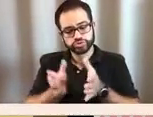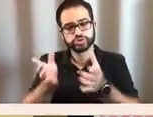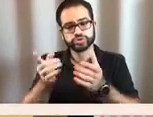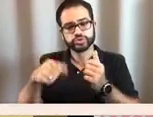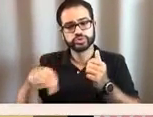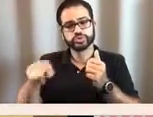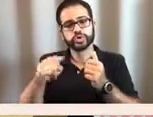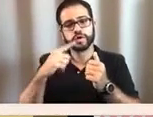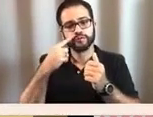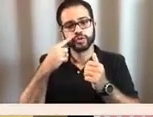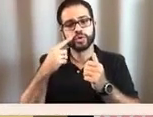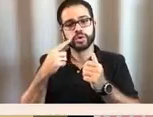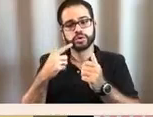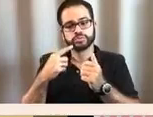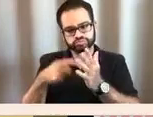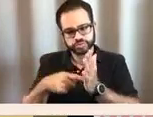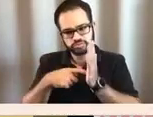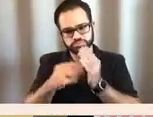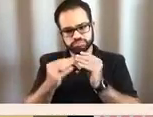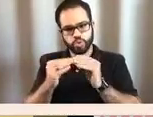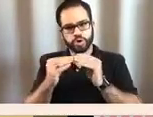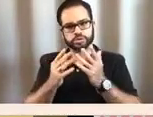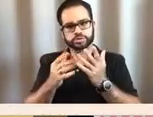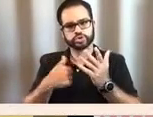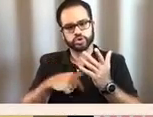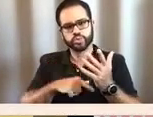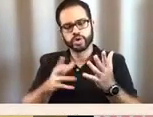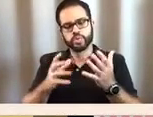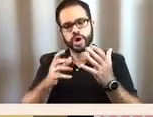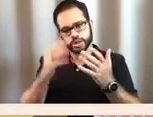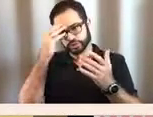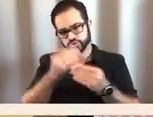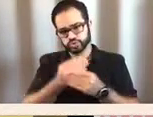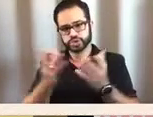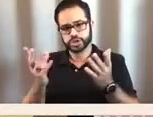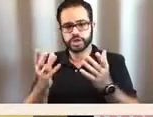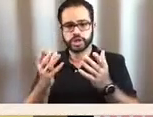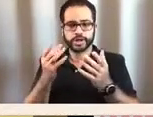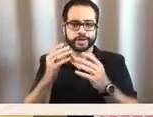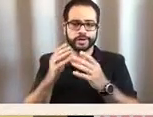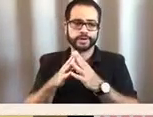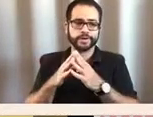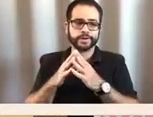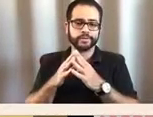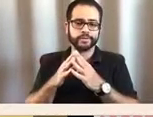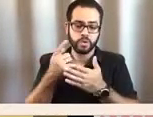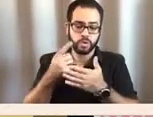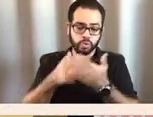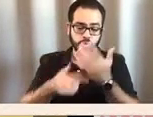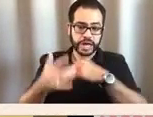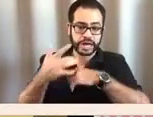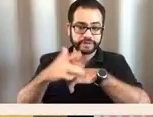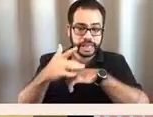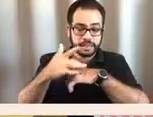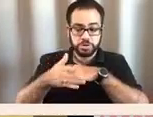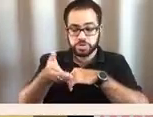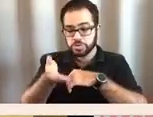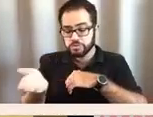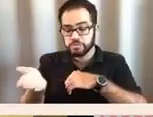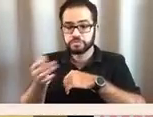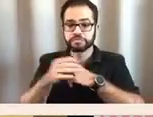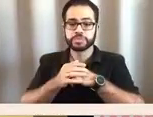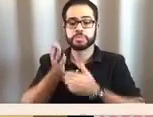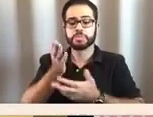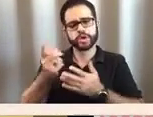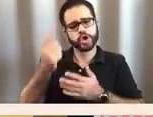to demand for more. So we wanted to share information about what's there, what's available, and you may be